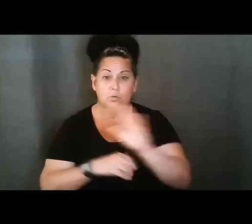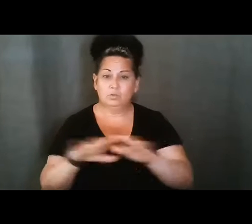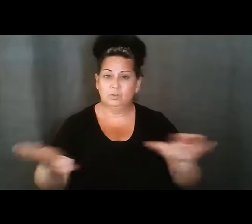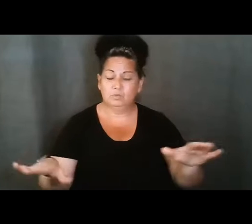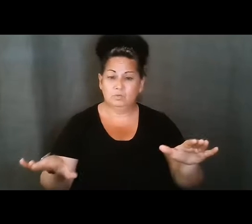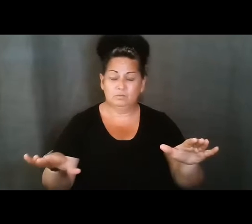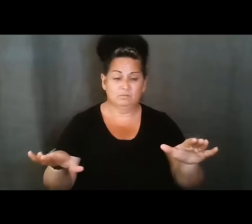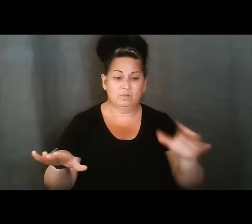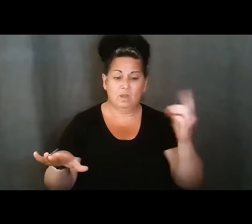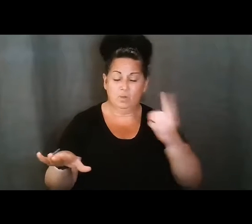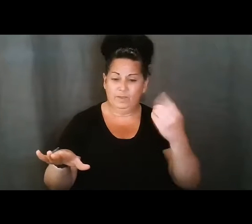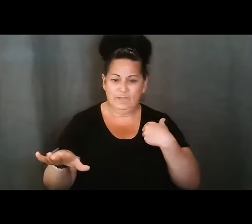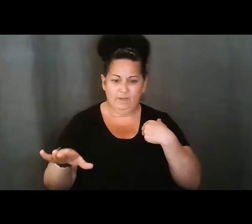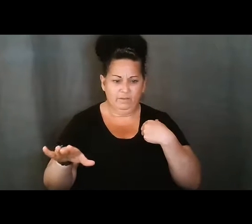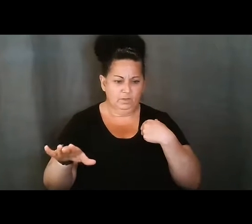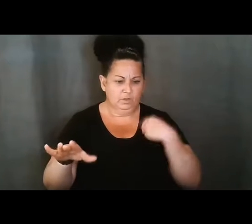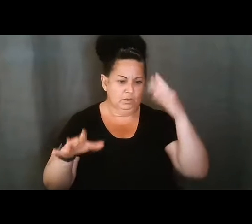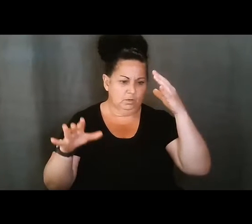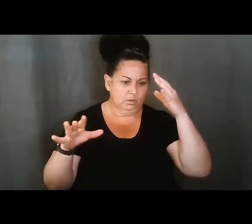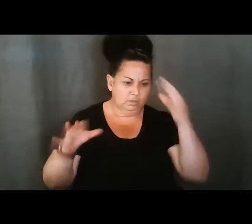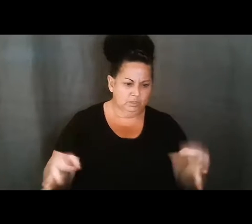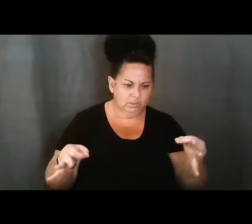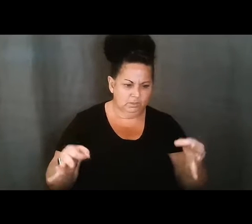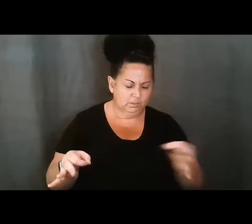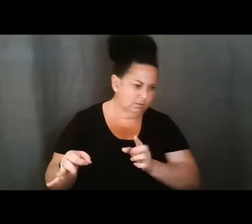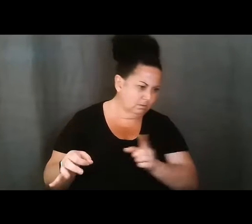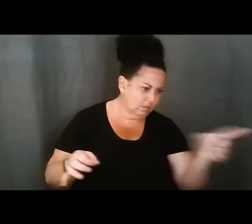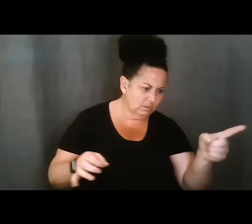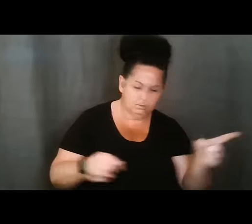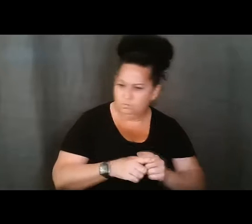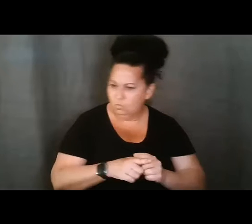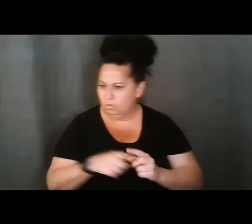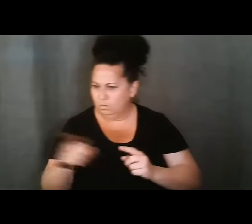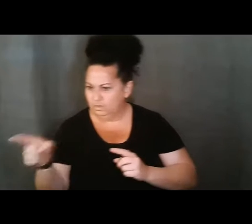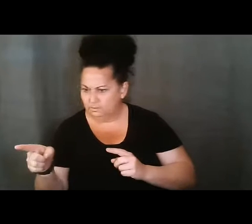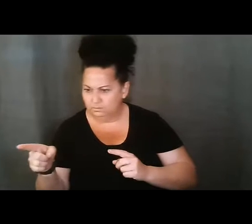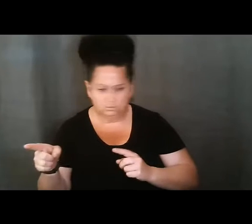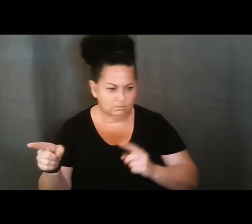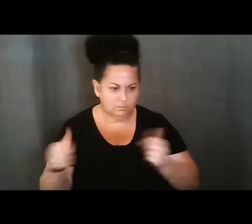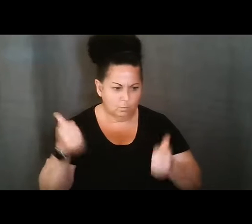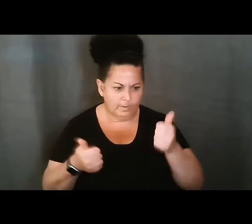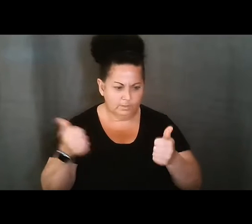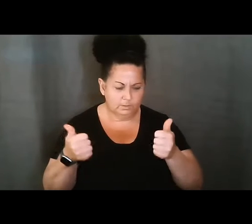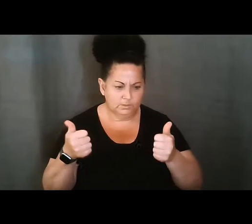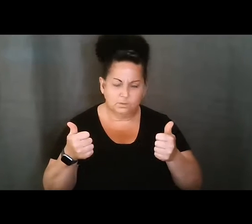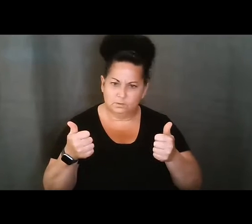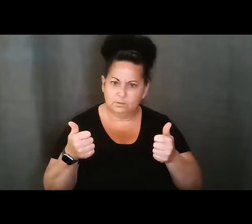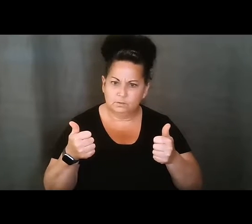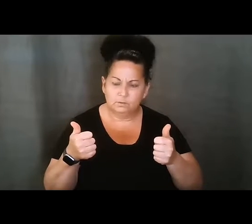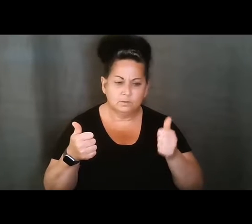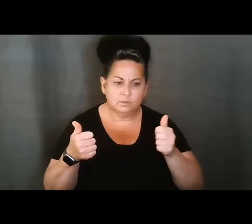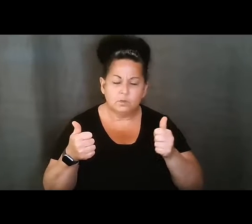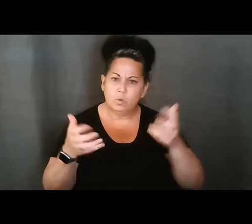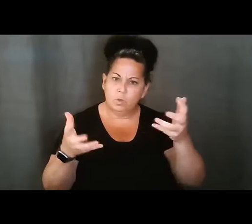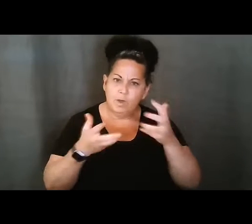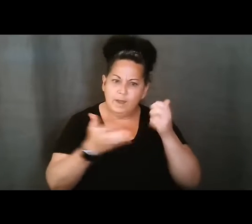either go to the right or they can either go to the left. It is our job to navigate them and put them on a path that's going to lead them to success and